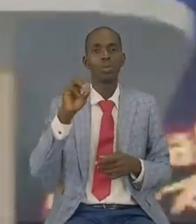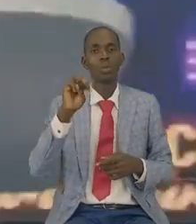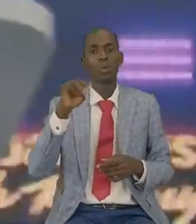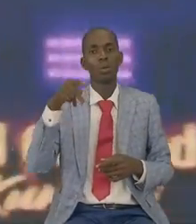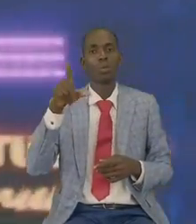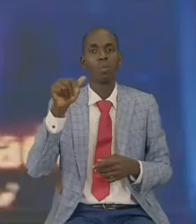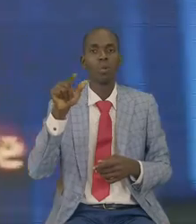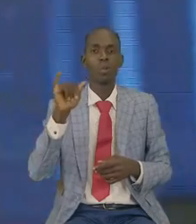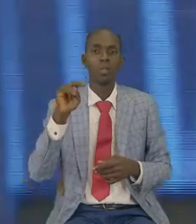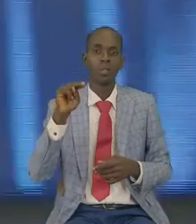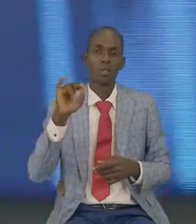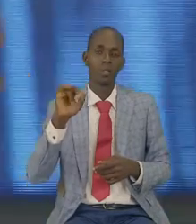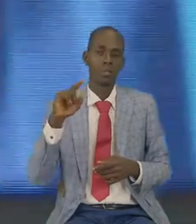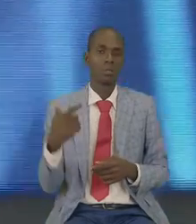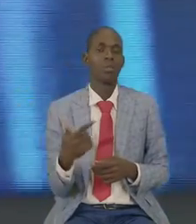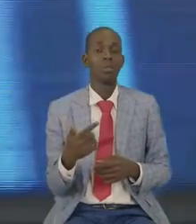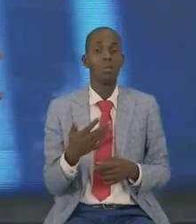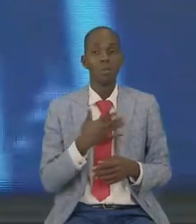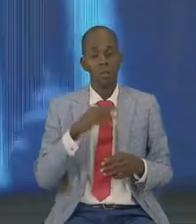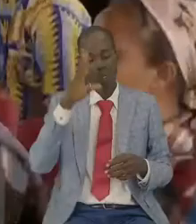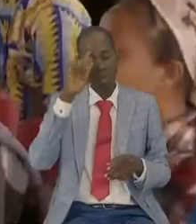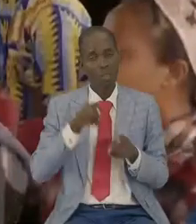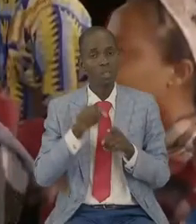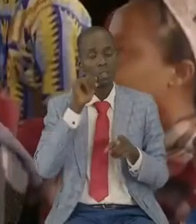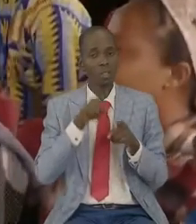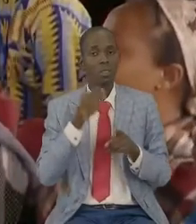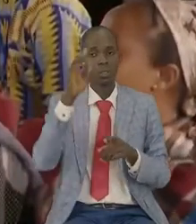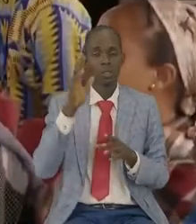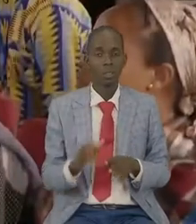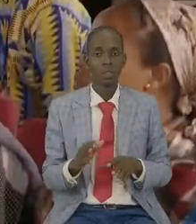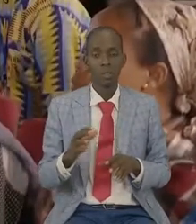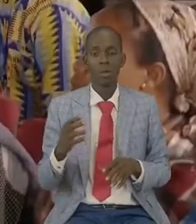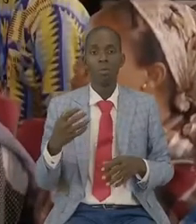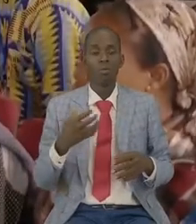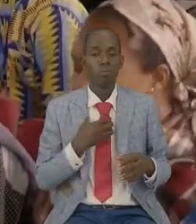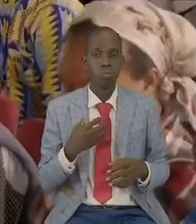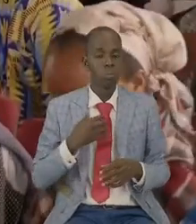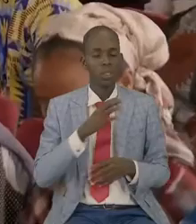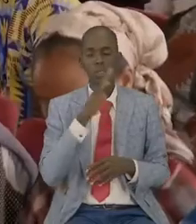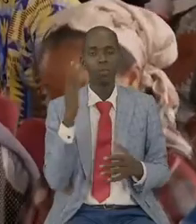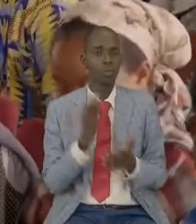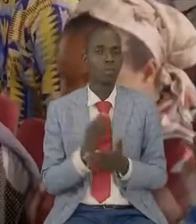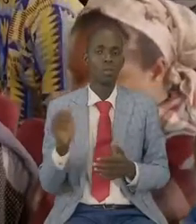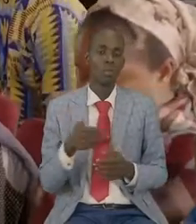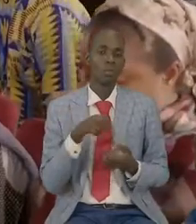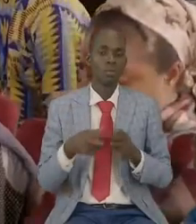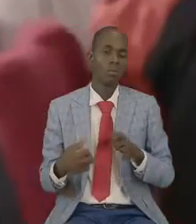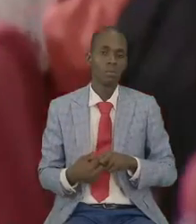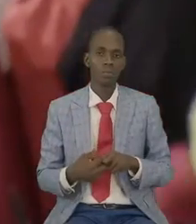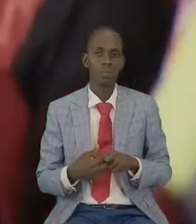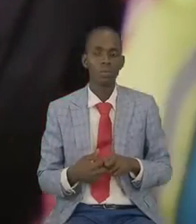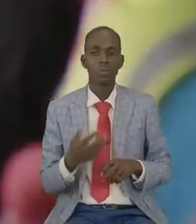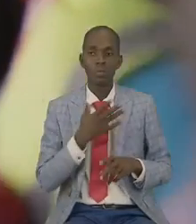sisters, fellow ministers, murmuring never solved any problem. And